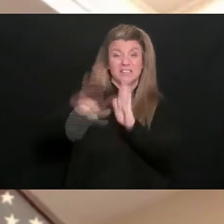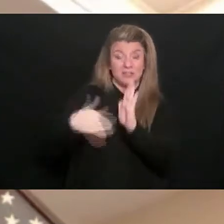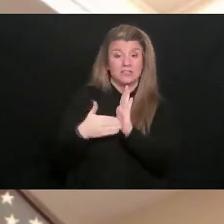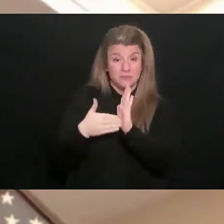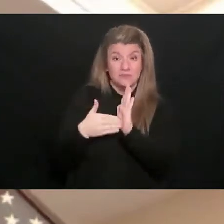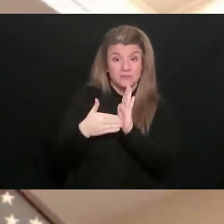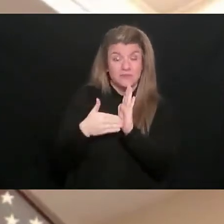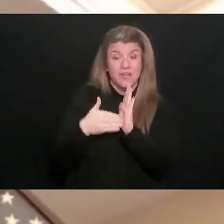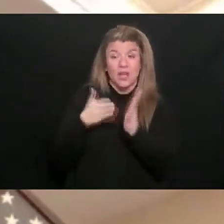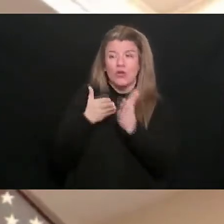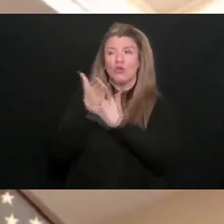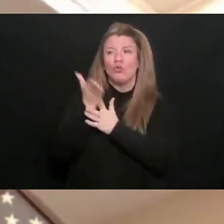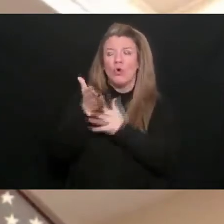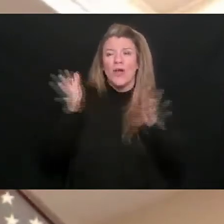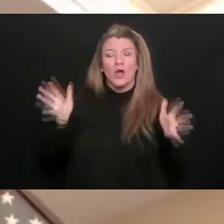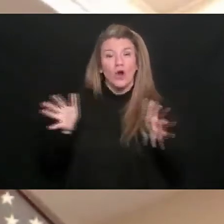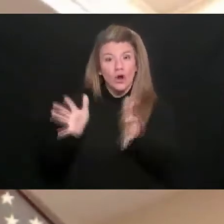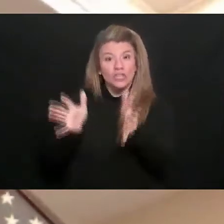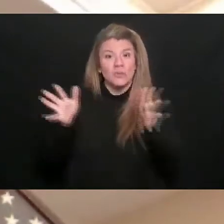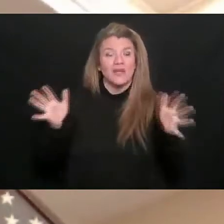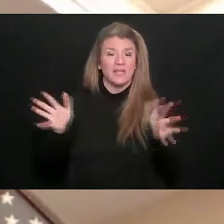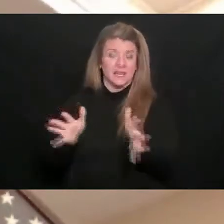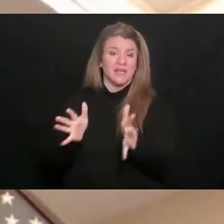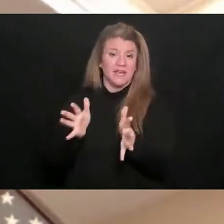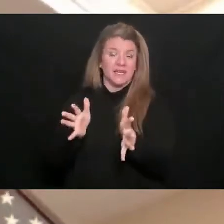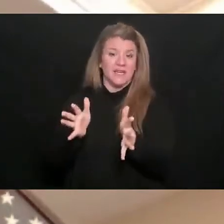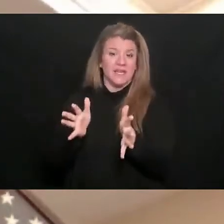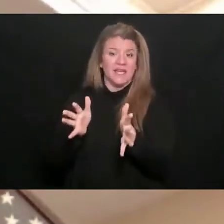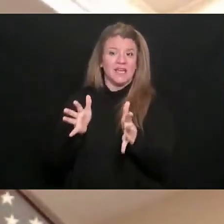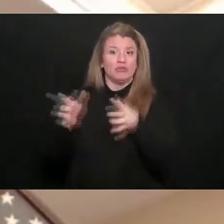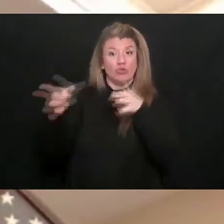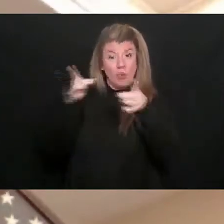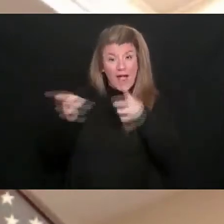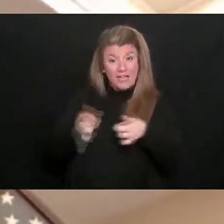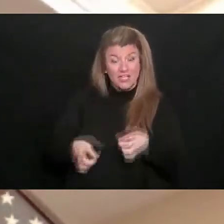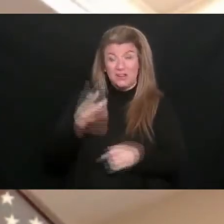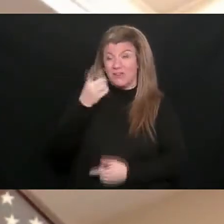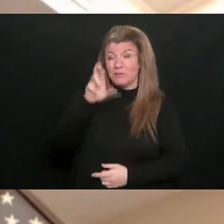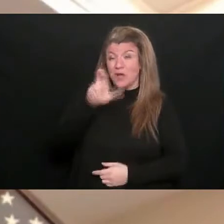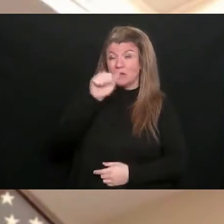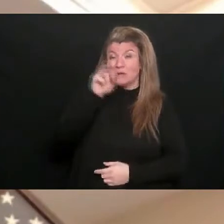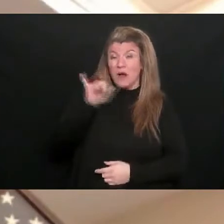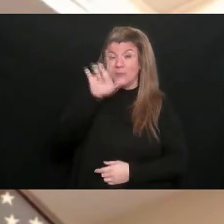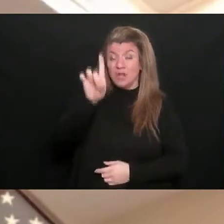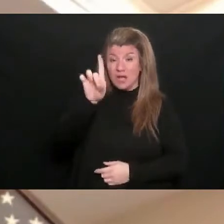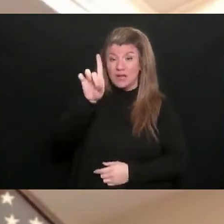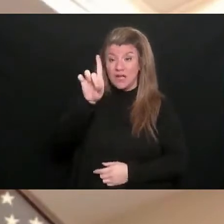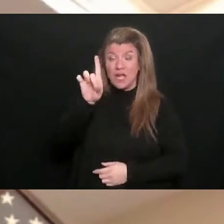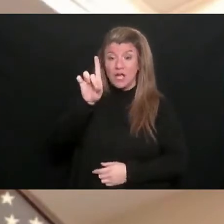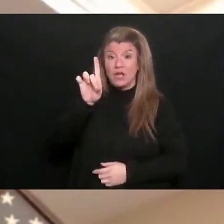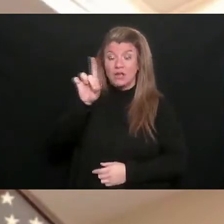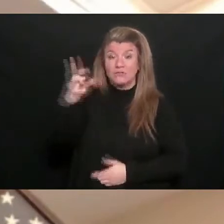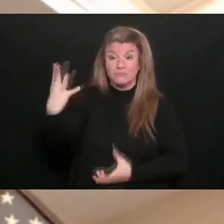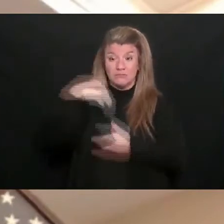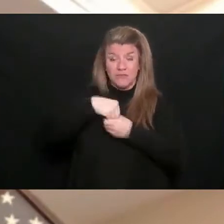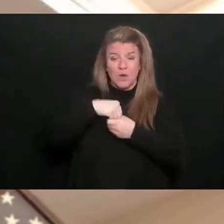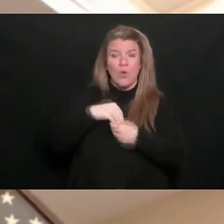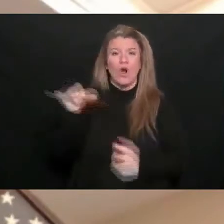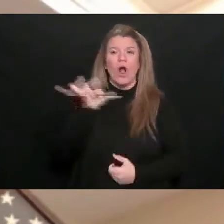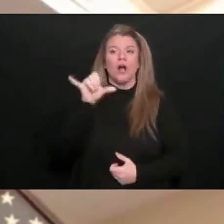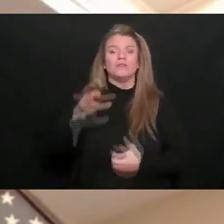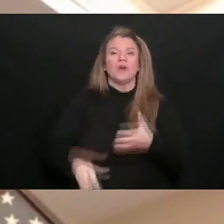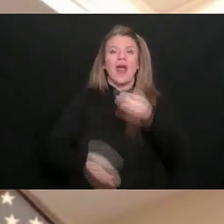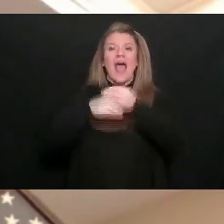and through some encouragement and direction from Dr. Amjad, we are going to also add